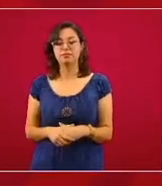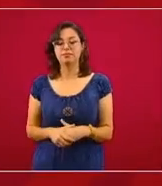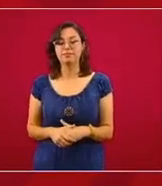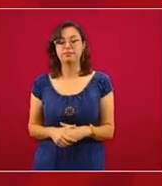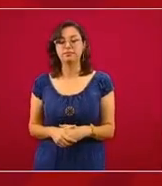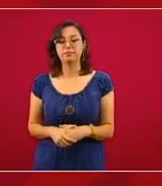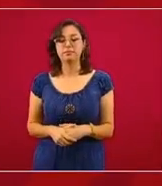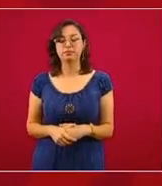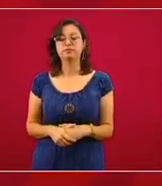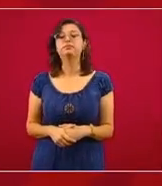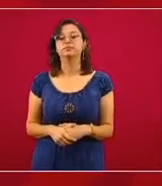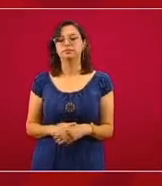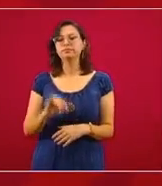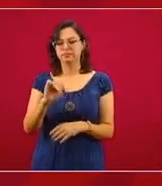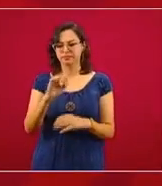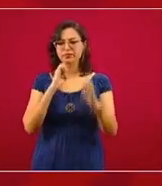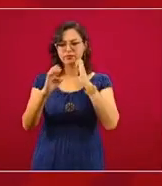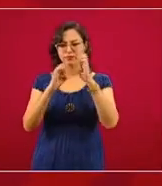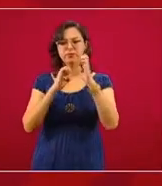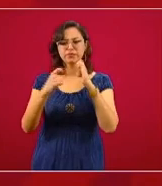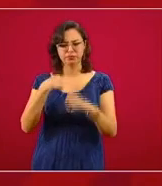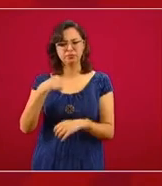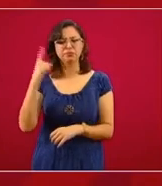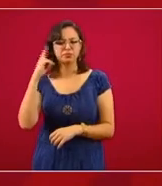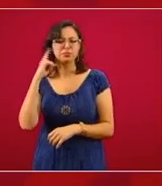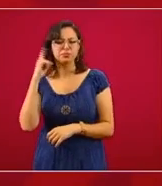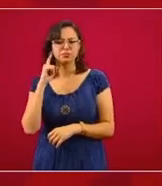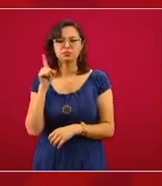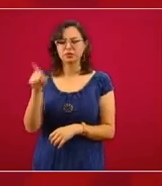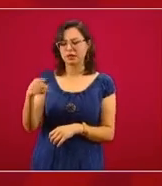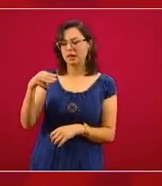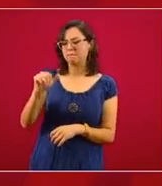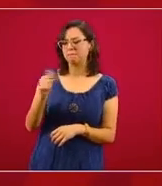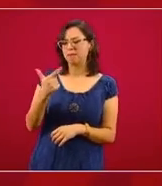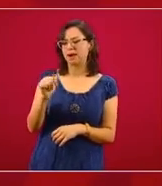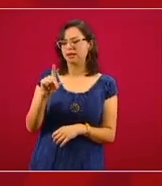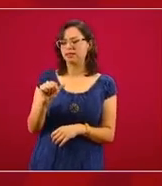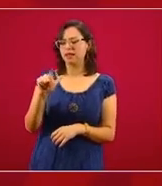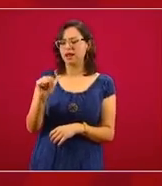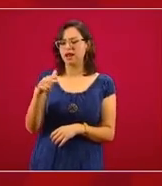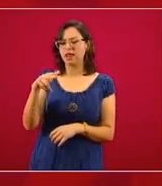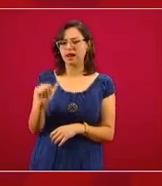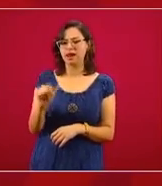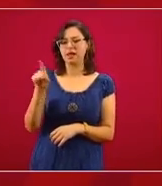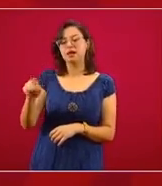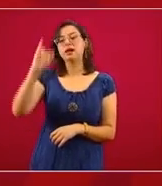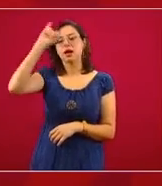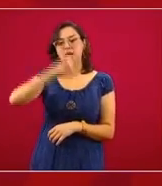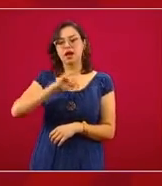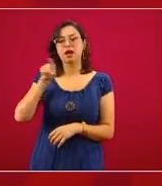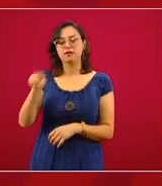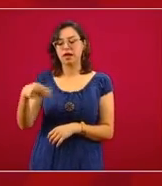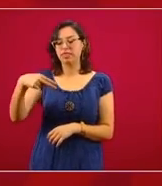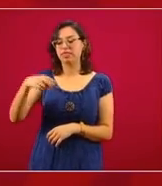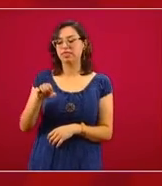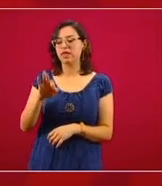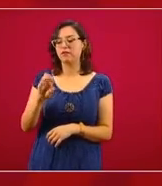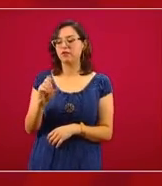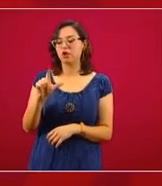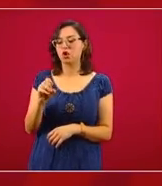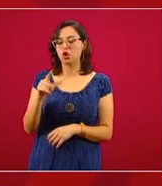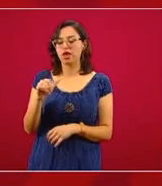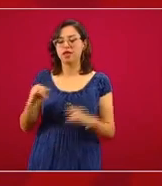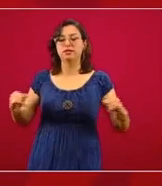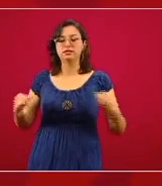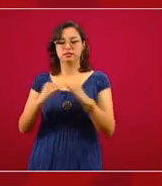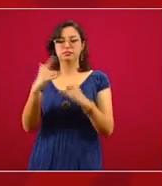Yes, I heard that interview that you're referring to, Dr. Magdalena Roballo, who is the head of nephrology at the Cardiology